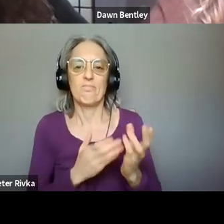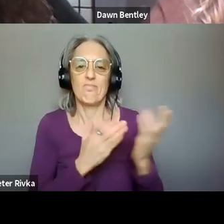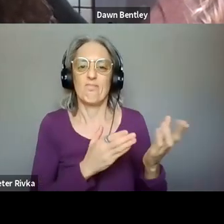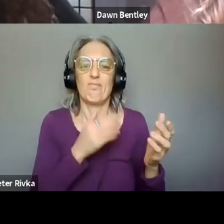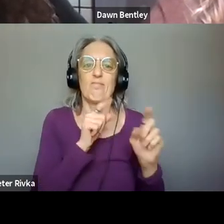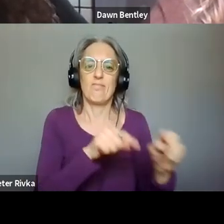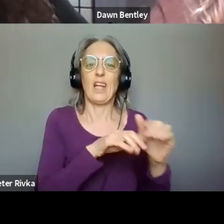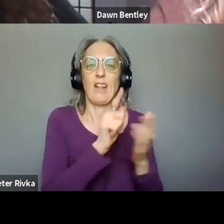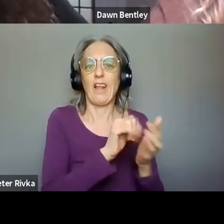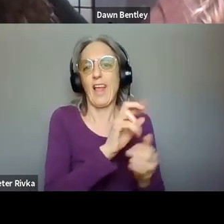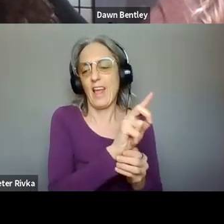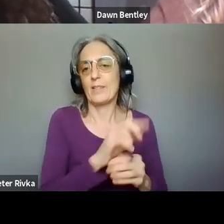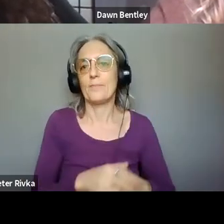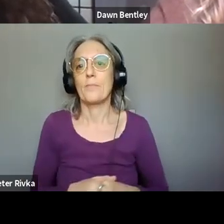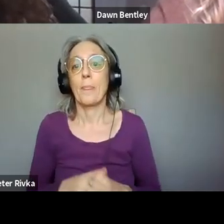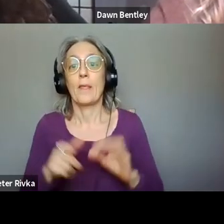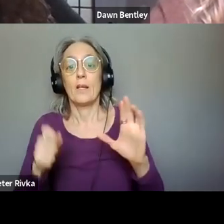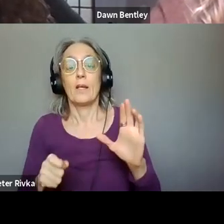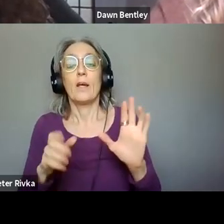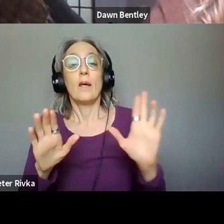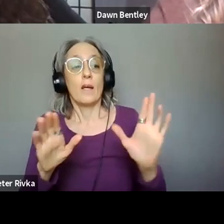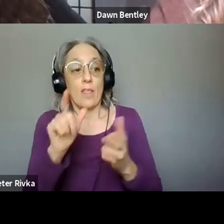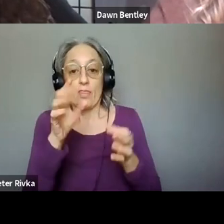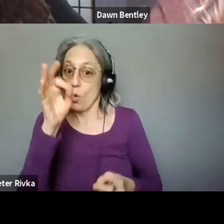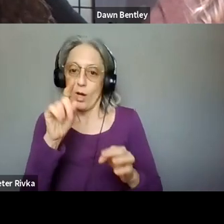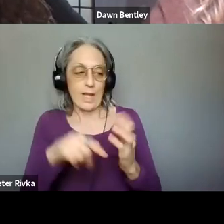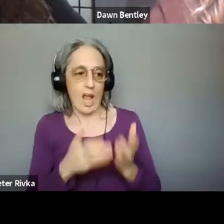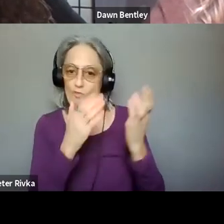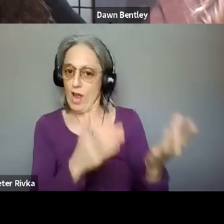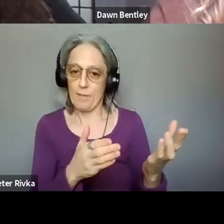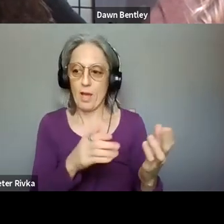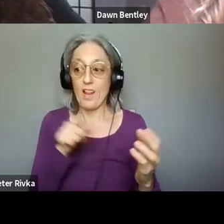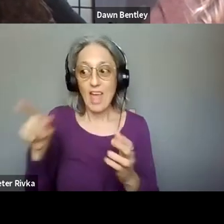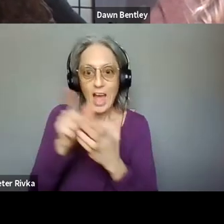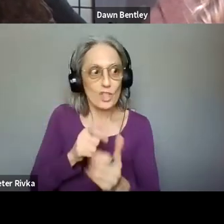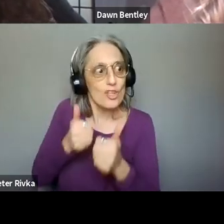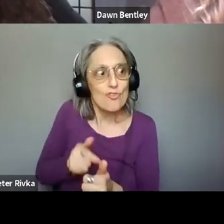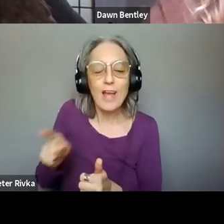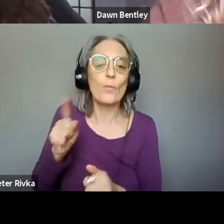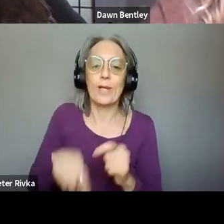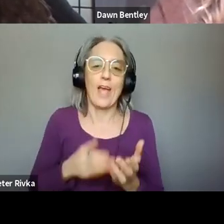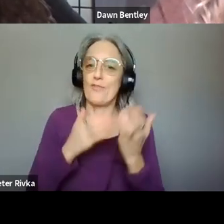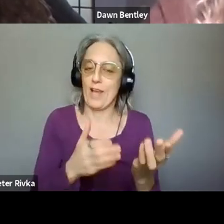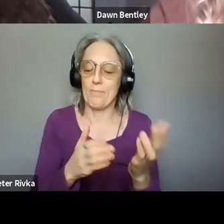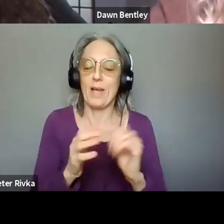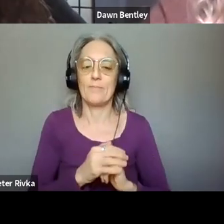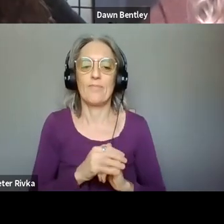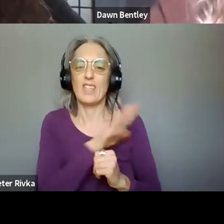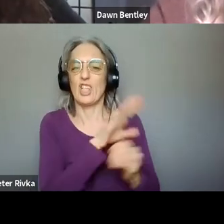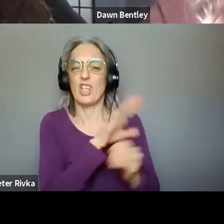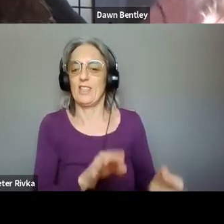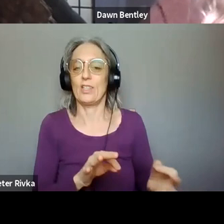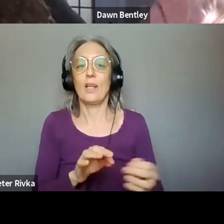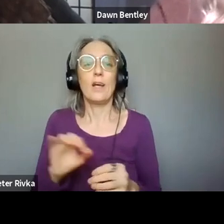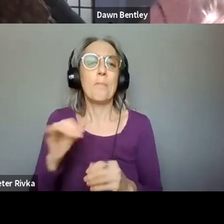a recommendation that someone hire a specific attorney. That's their decision. But I will say that, as Maggie said, the Bar Association is a